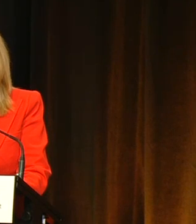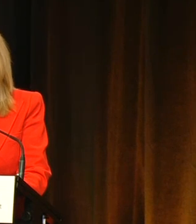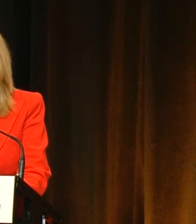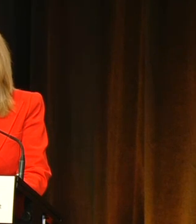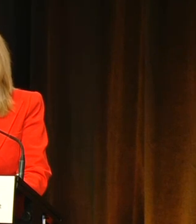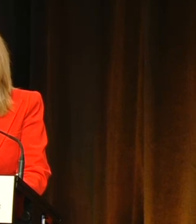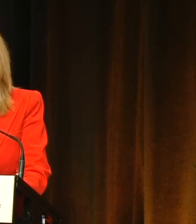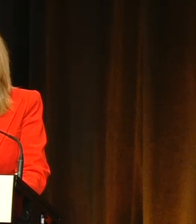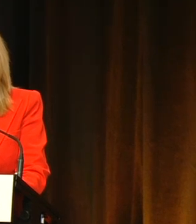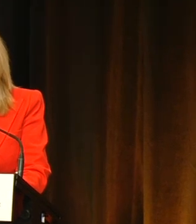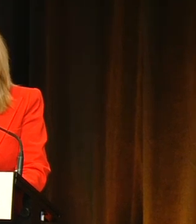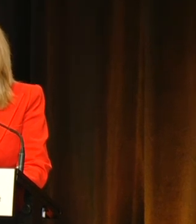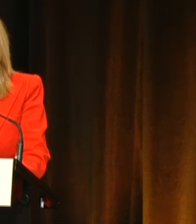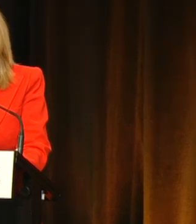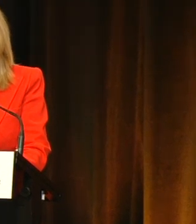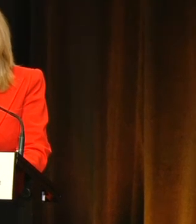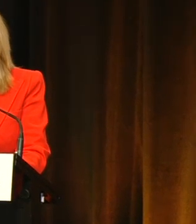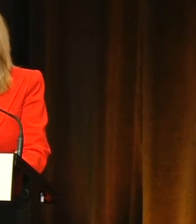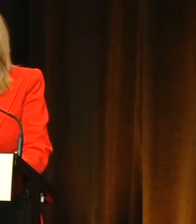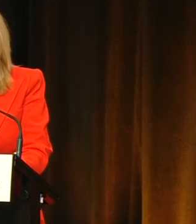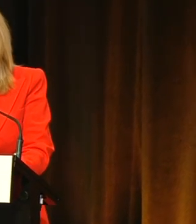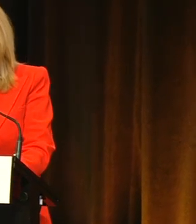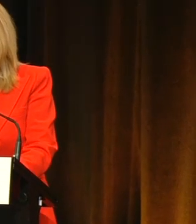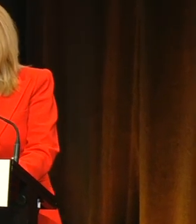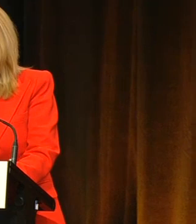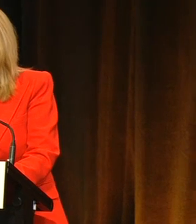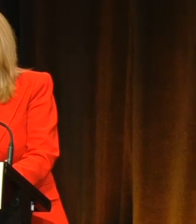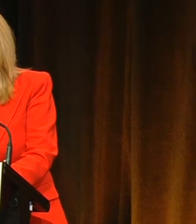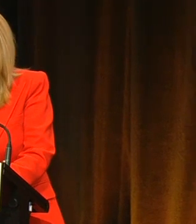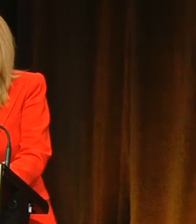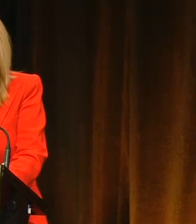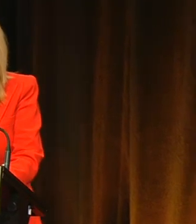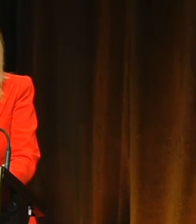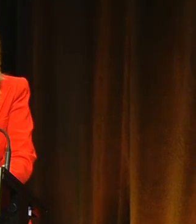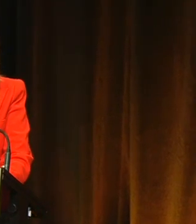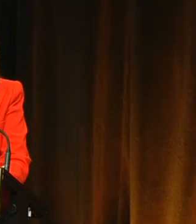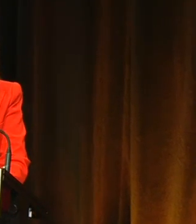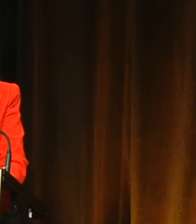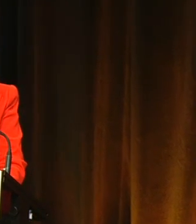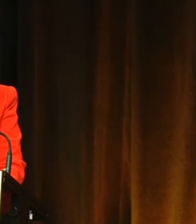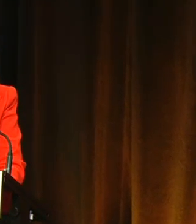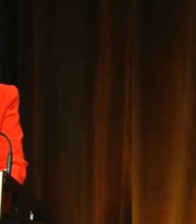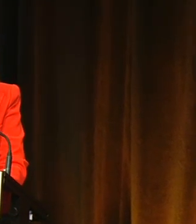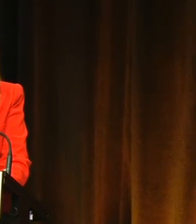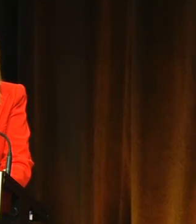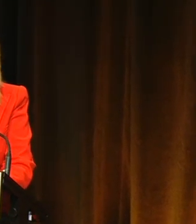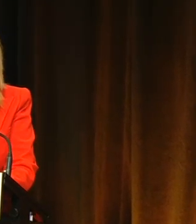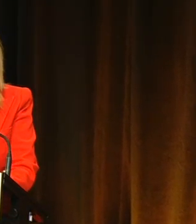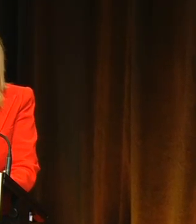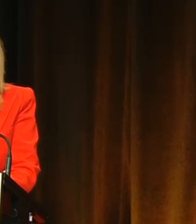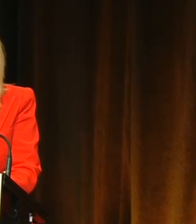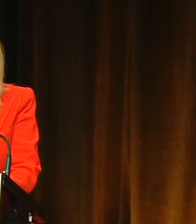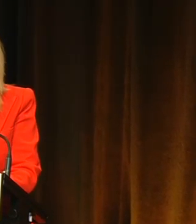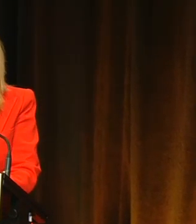economics Network her name is Danielle Wood she's the CEO of the Graton Institute and leads gretton's budgets and government program